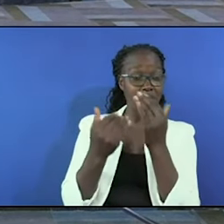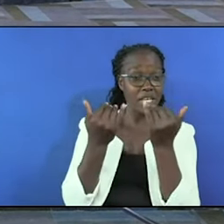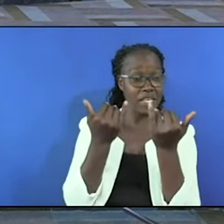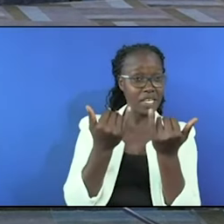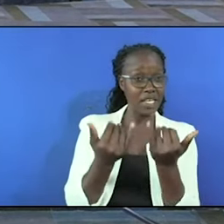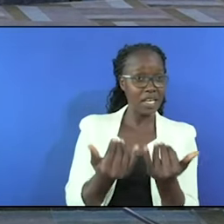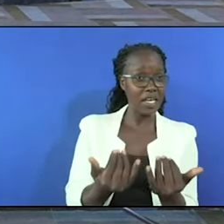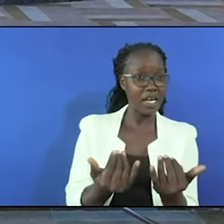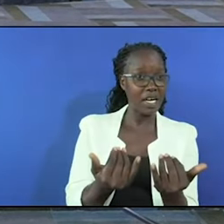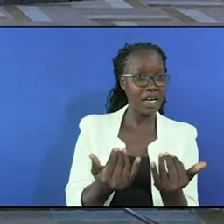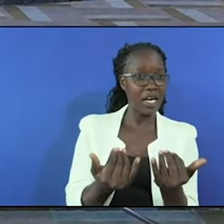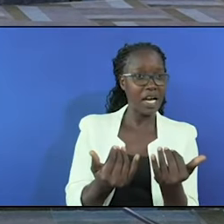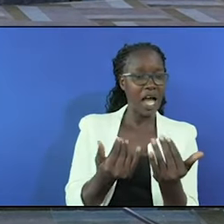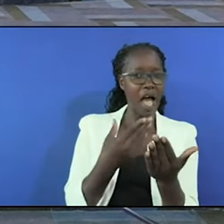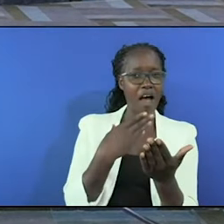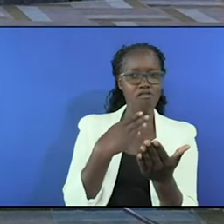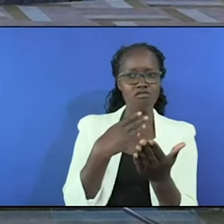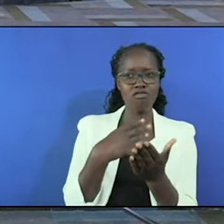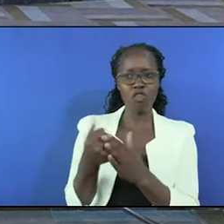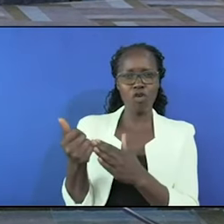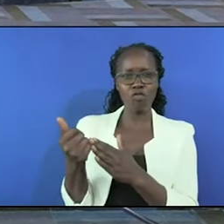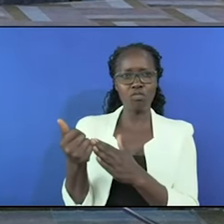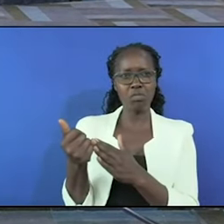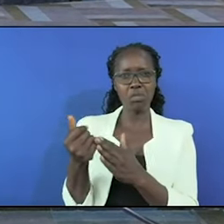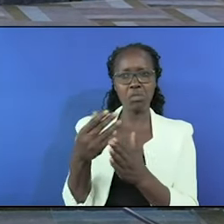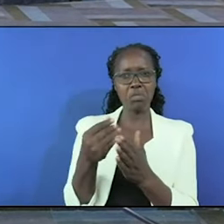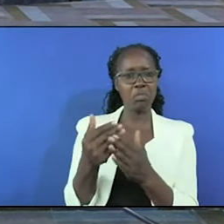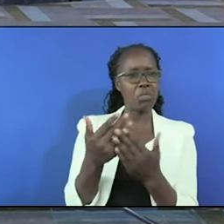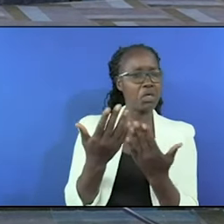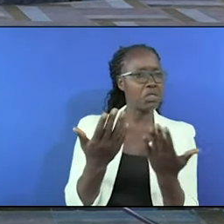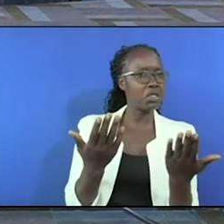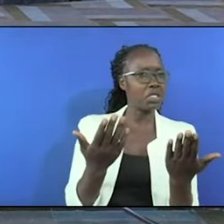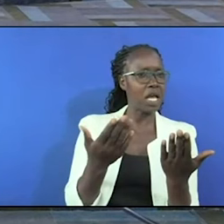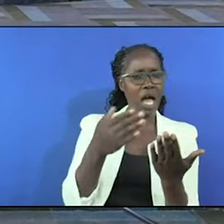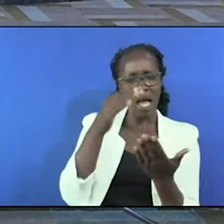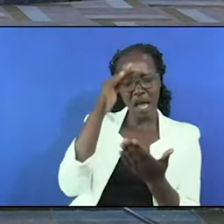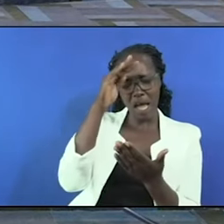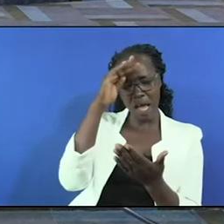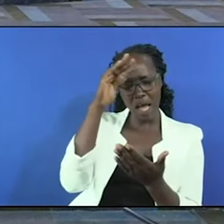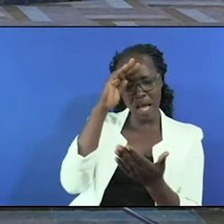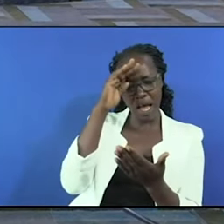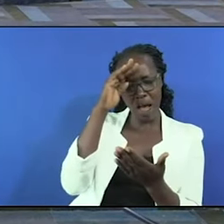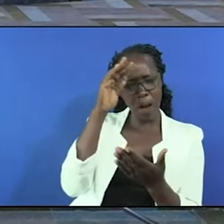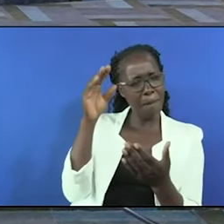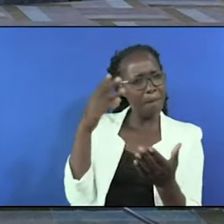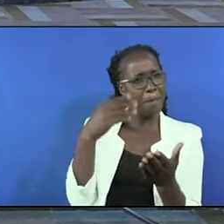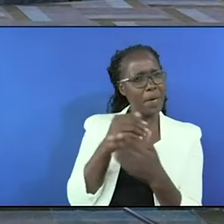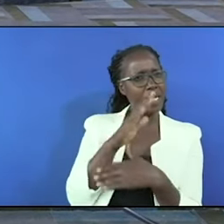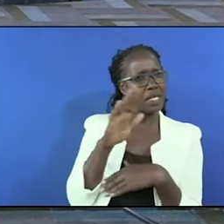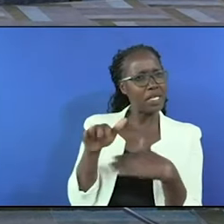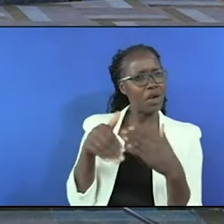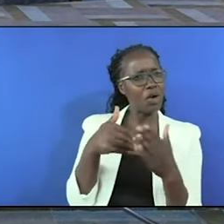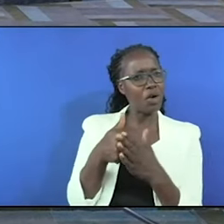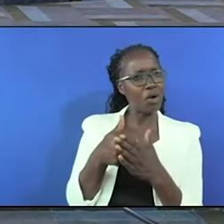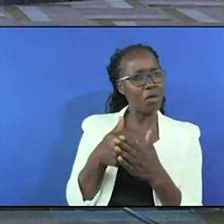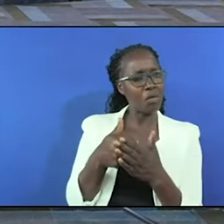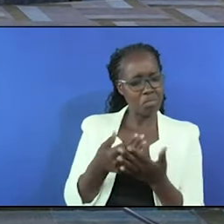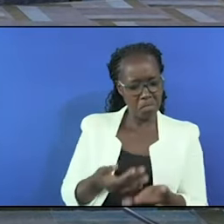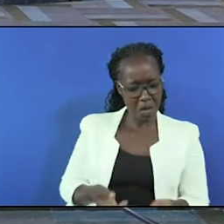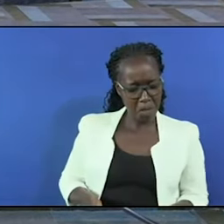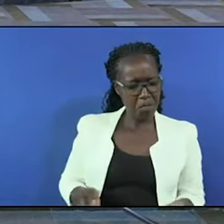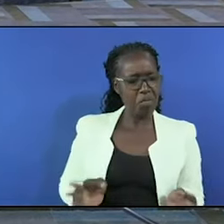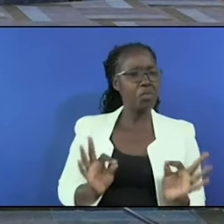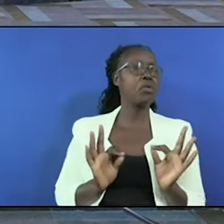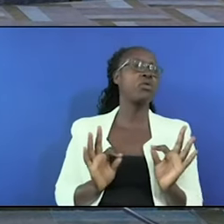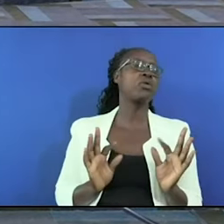now I have sold it with some money, and now I have drunk alcohol with the whole of it. I have no money with